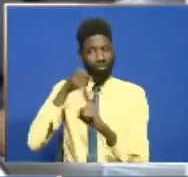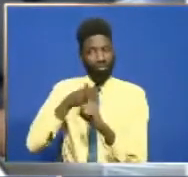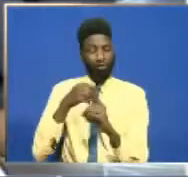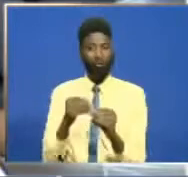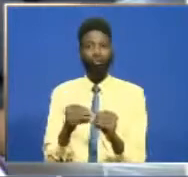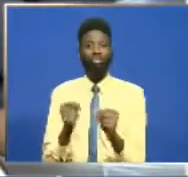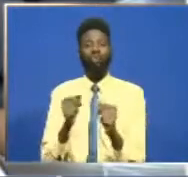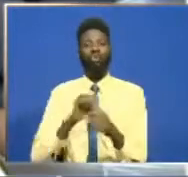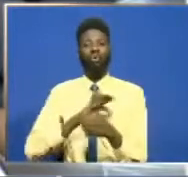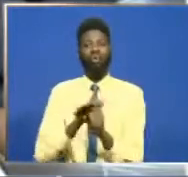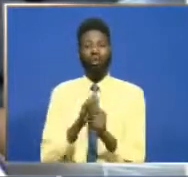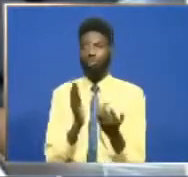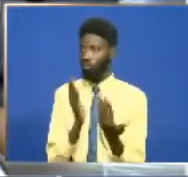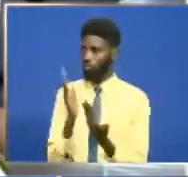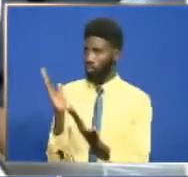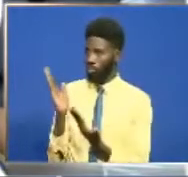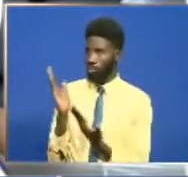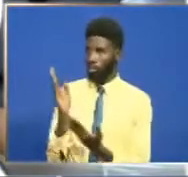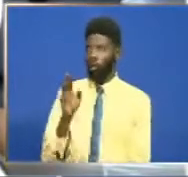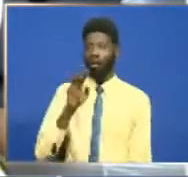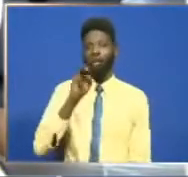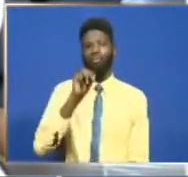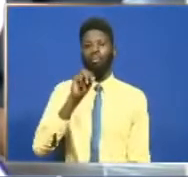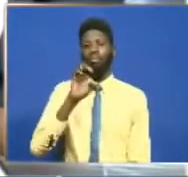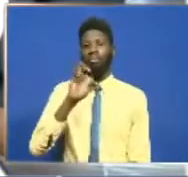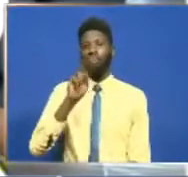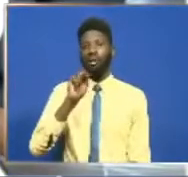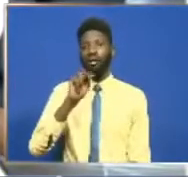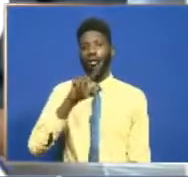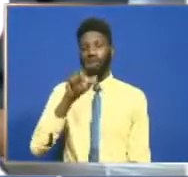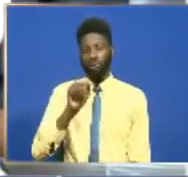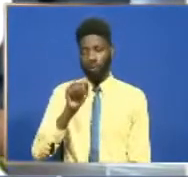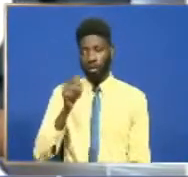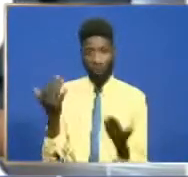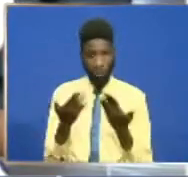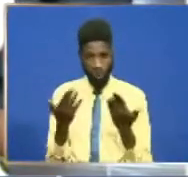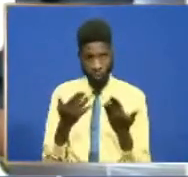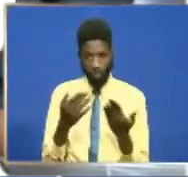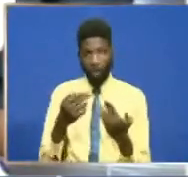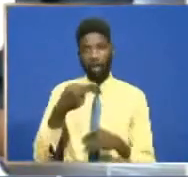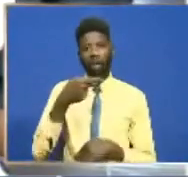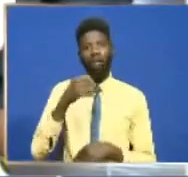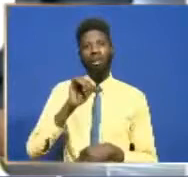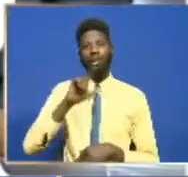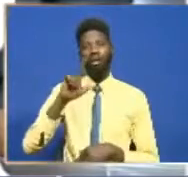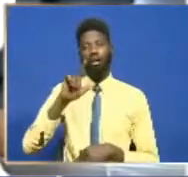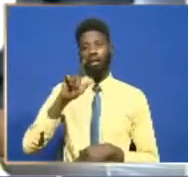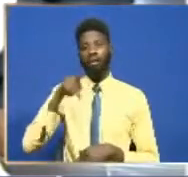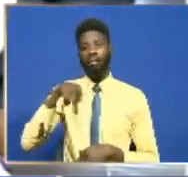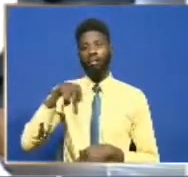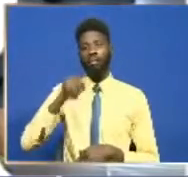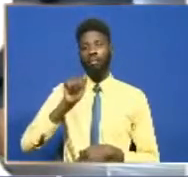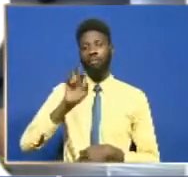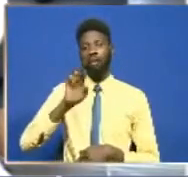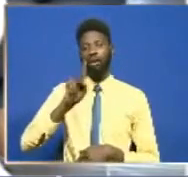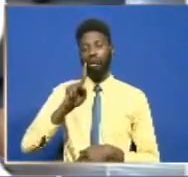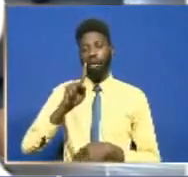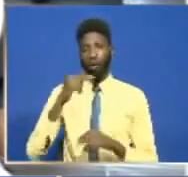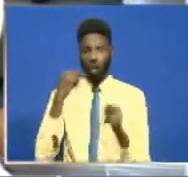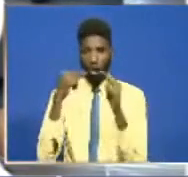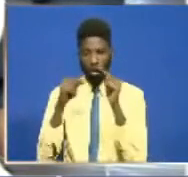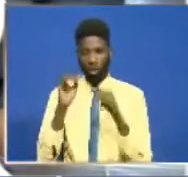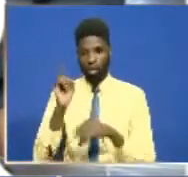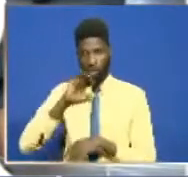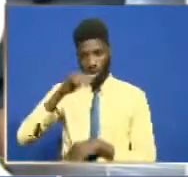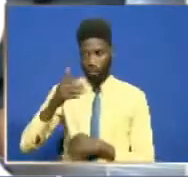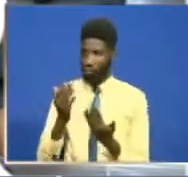being joined by my colleague Kamche Menza, who is at the Hill Park Hotel here in Nairobi County. Kamche, what is the latest from that